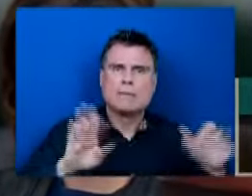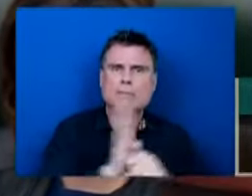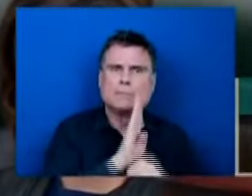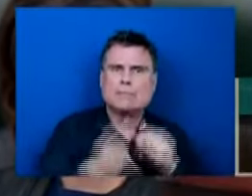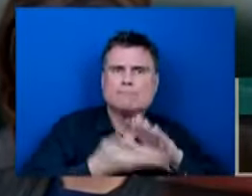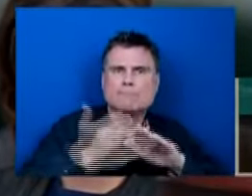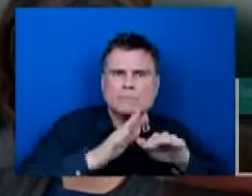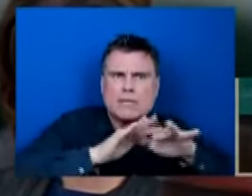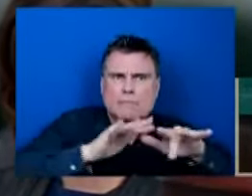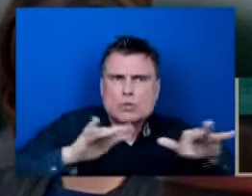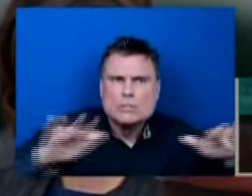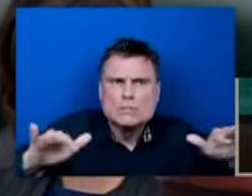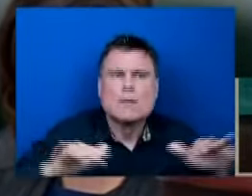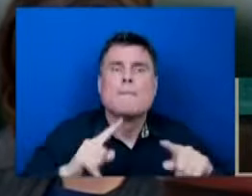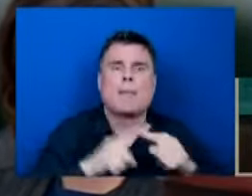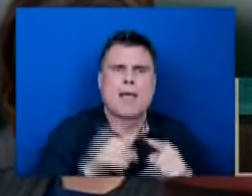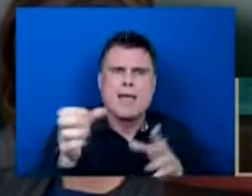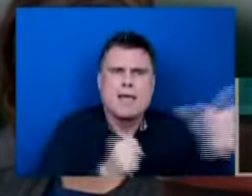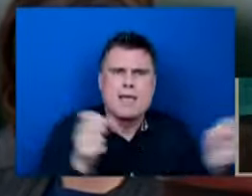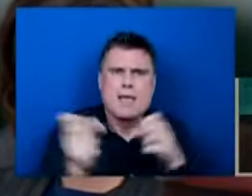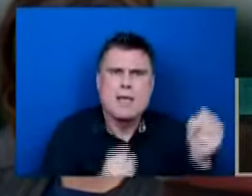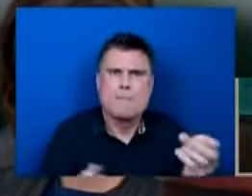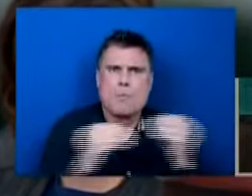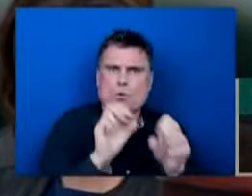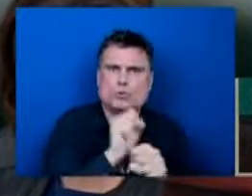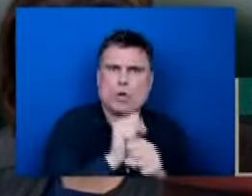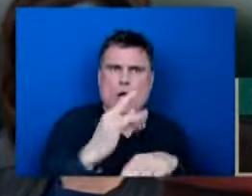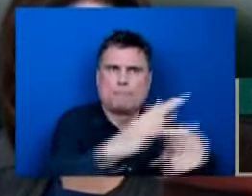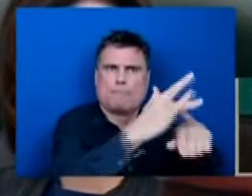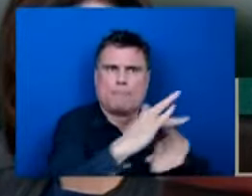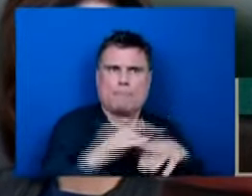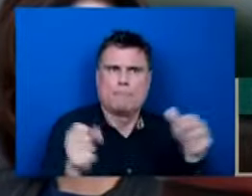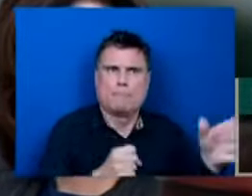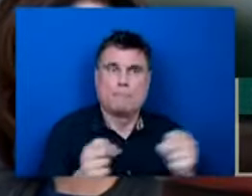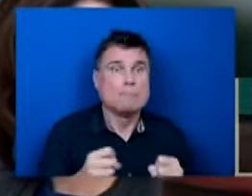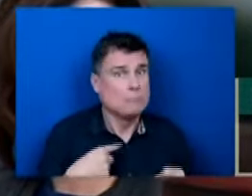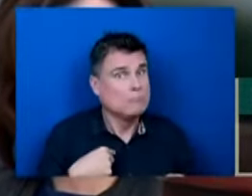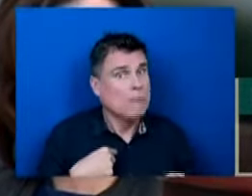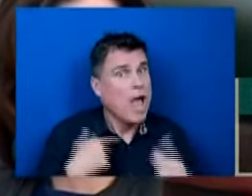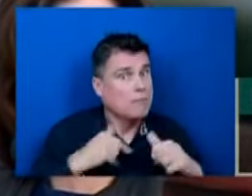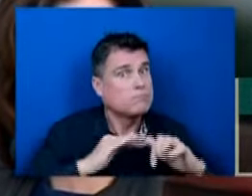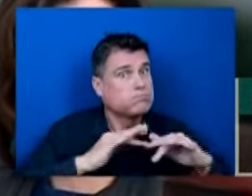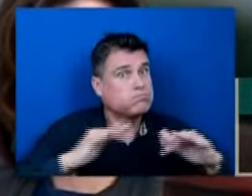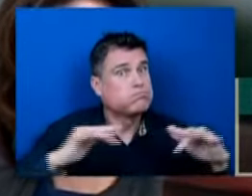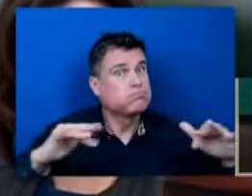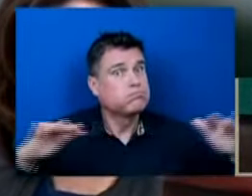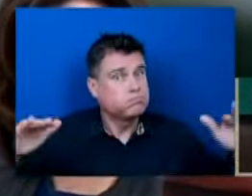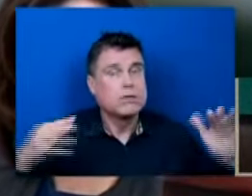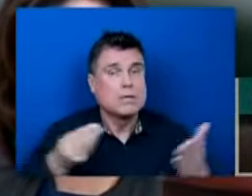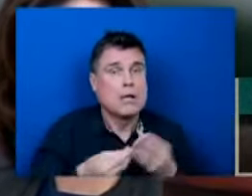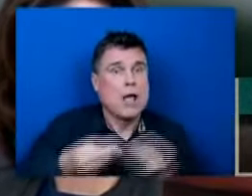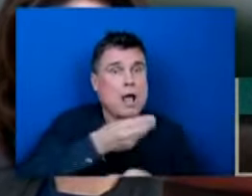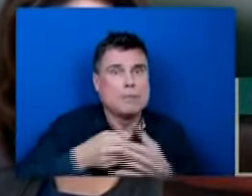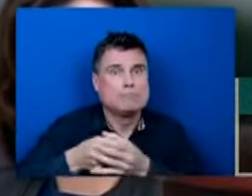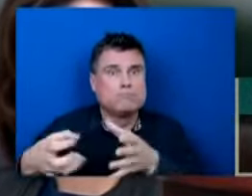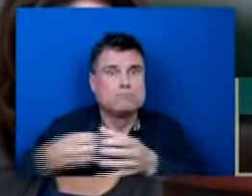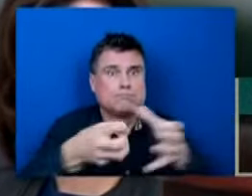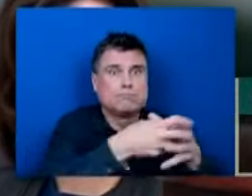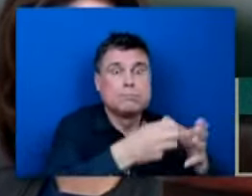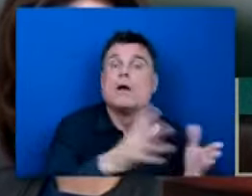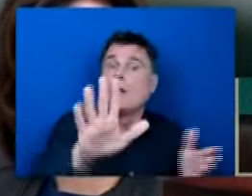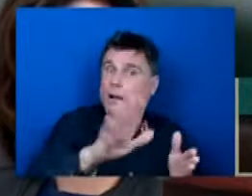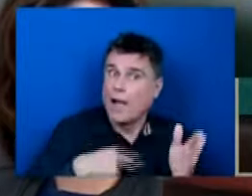sustainable economic diversification. And when I say broad-based, I mean fostering a competitive, predictable